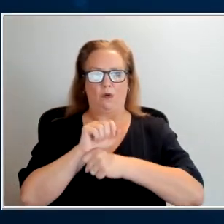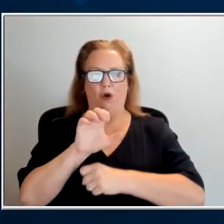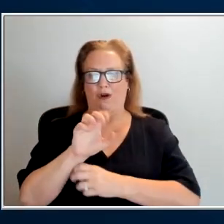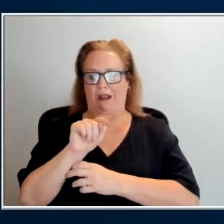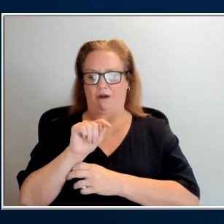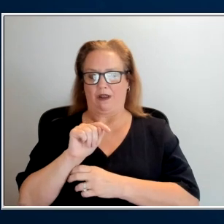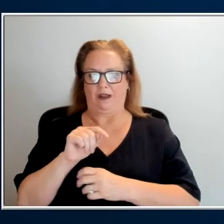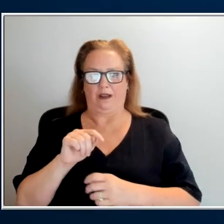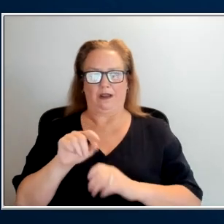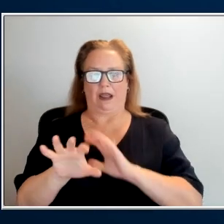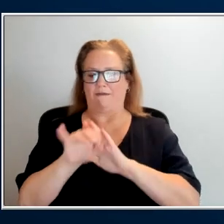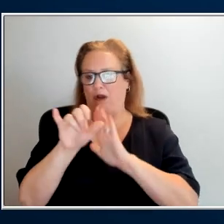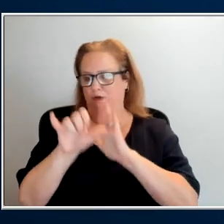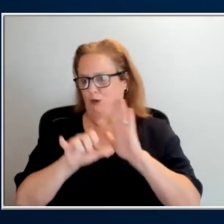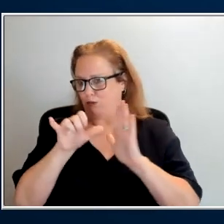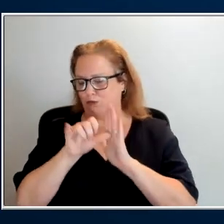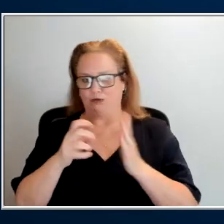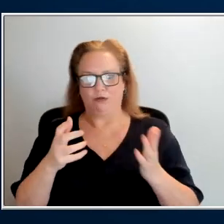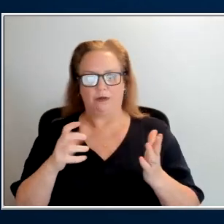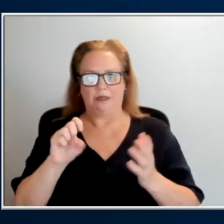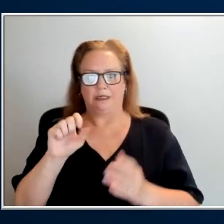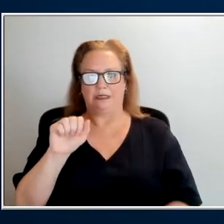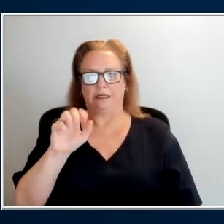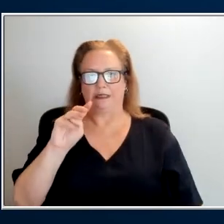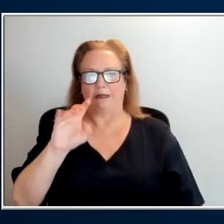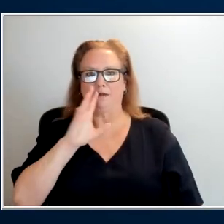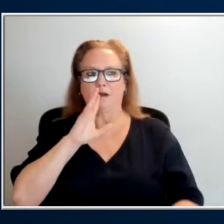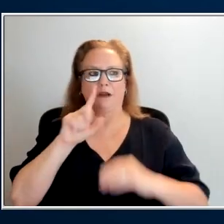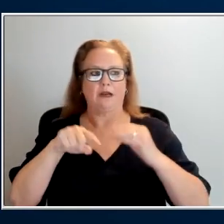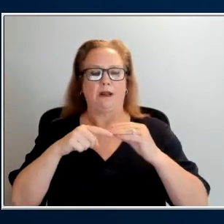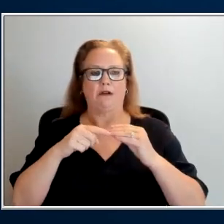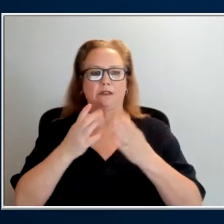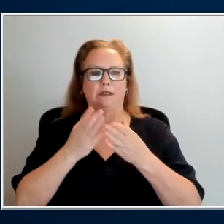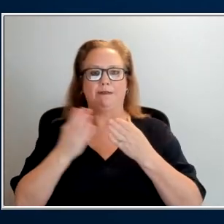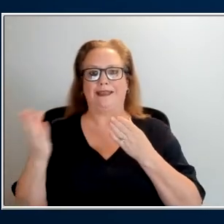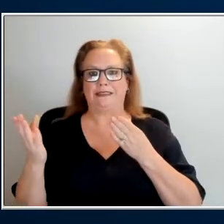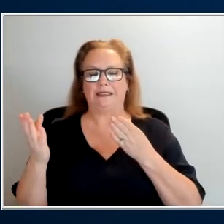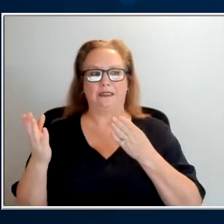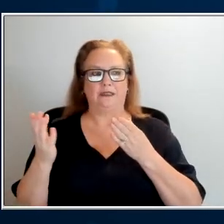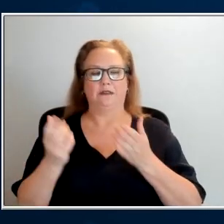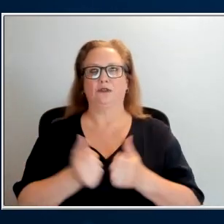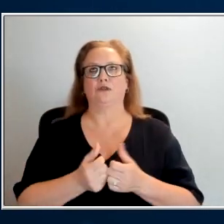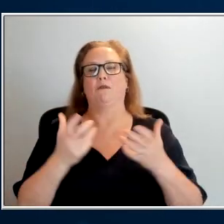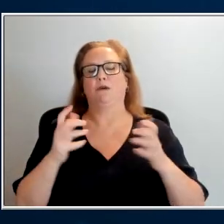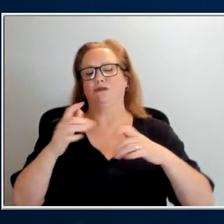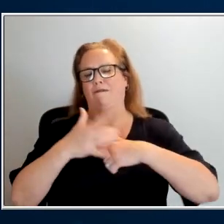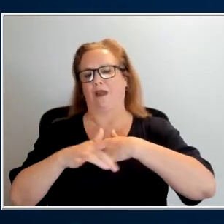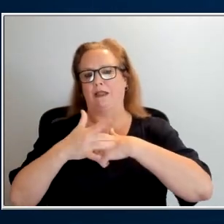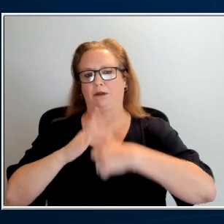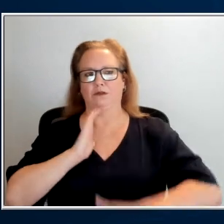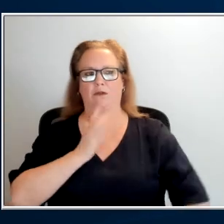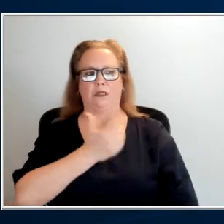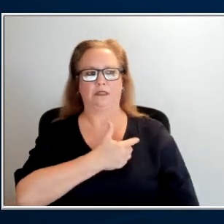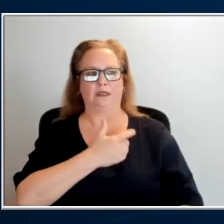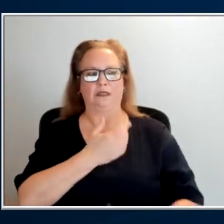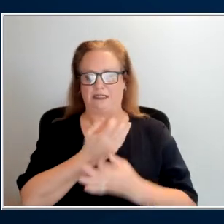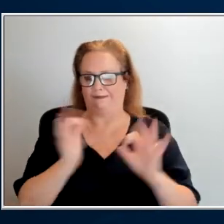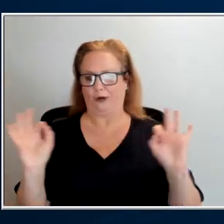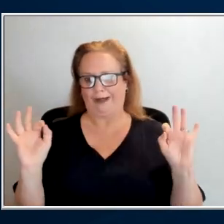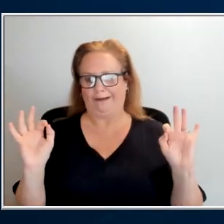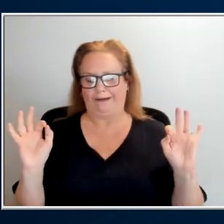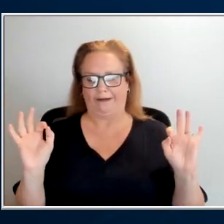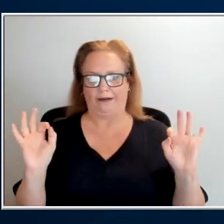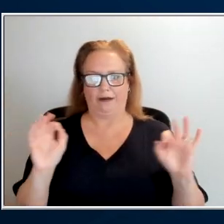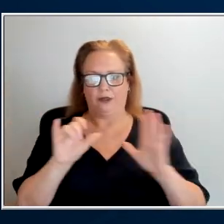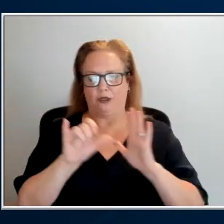things on YouTube. You know, Sammy was talking earlier about like how some things are, there's so much available to us that's cost-free. And YouTube